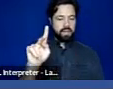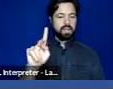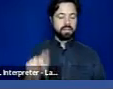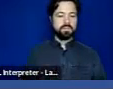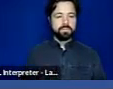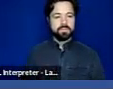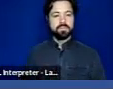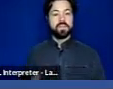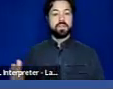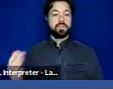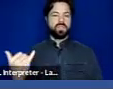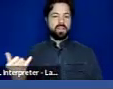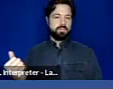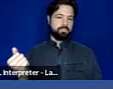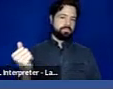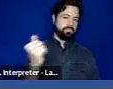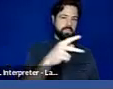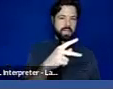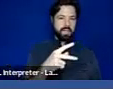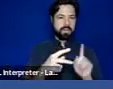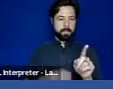So we're going to go back here.